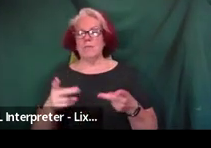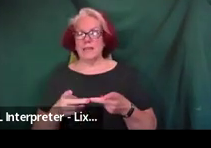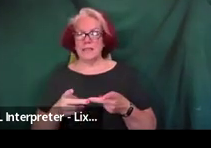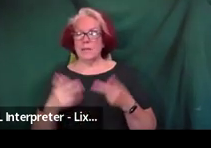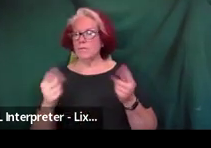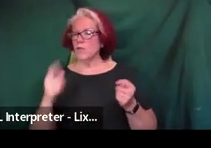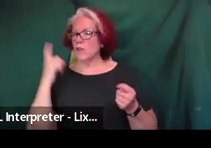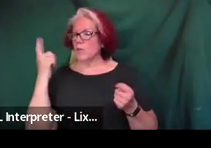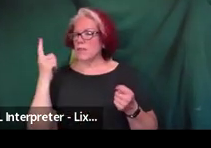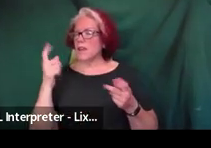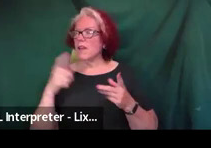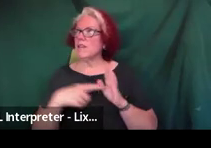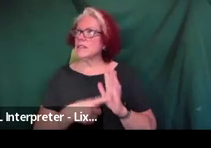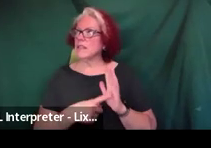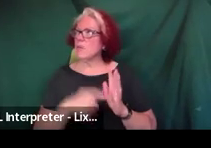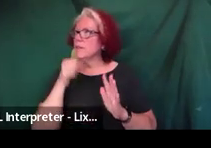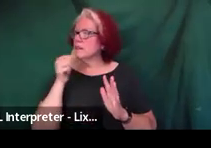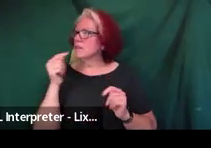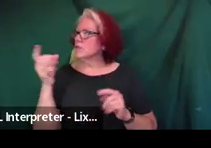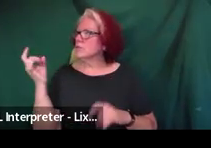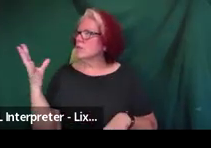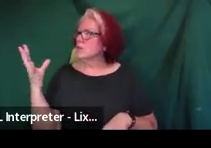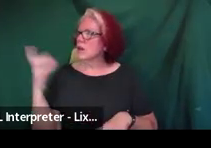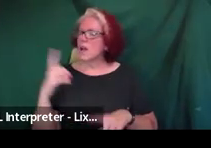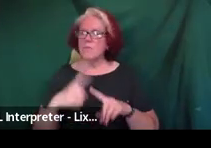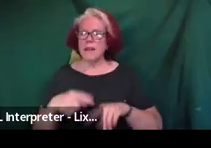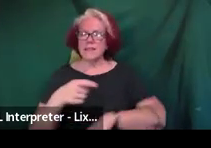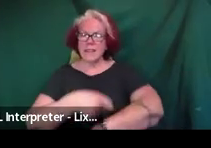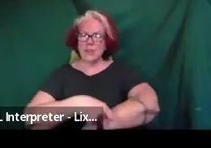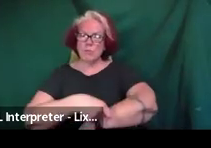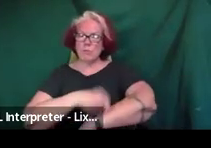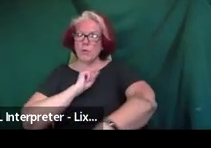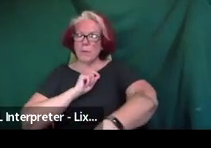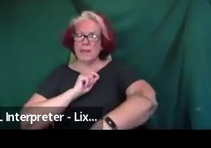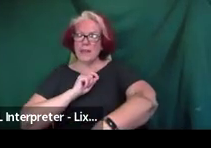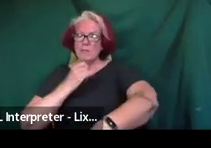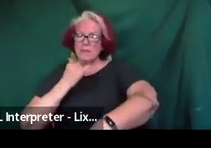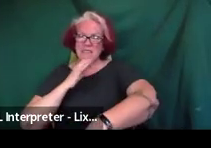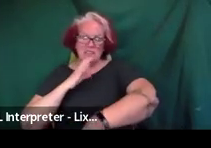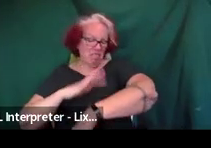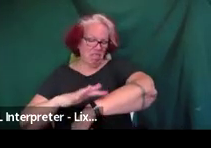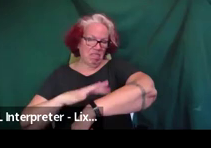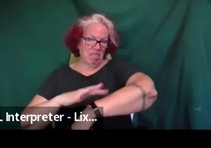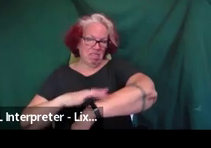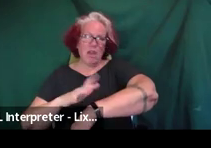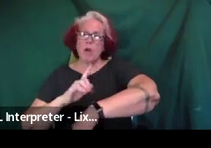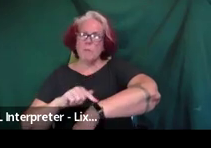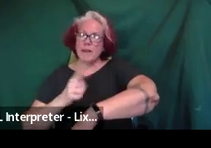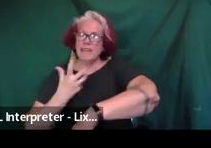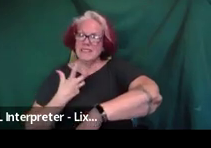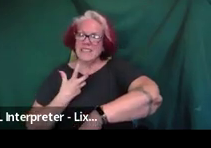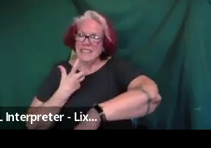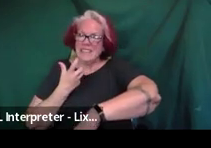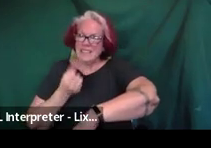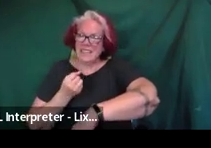think of an example that's not too gross, but you pull the Band-Aid off the wound and it still looks pretty ugly, but it's actually healing.